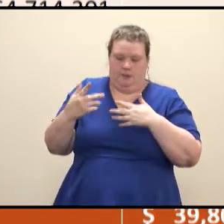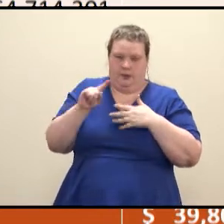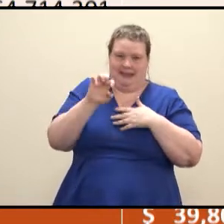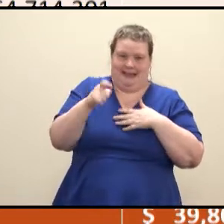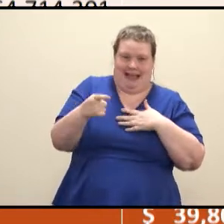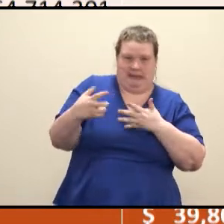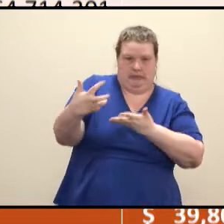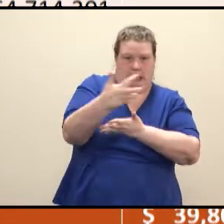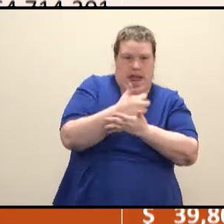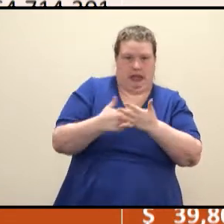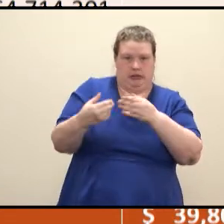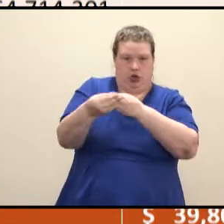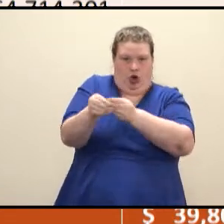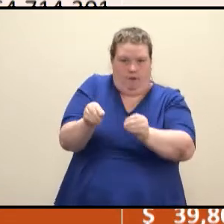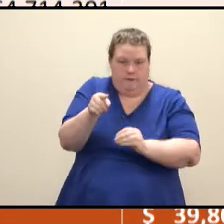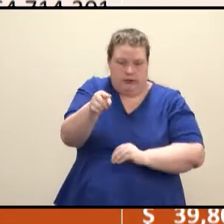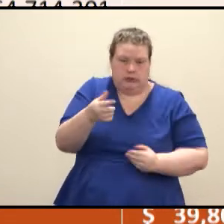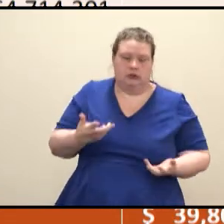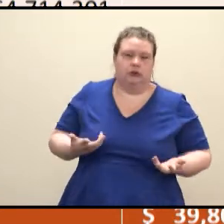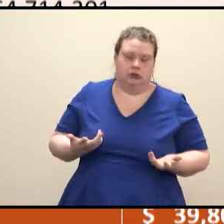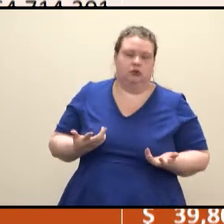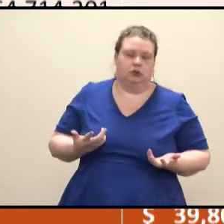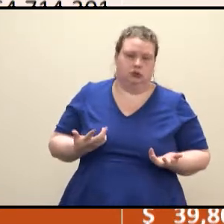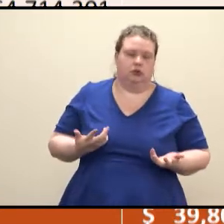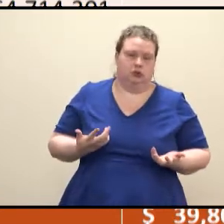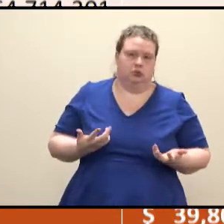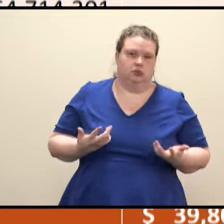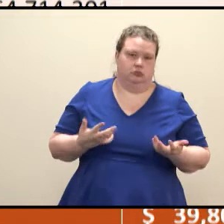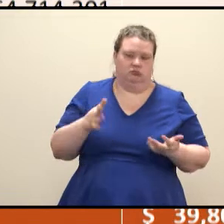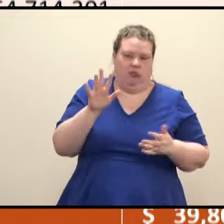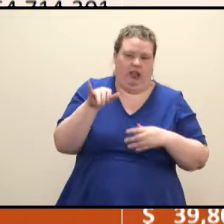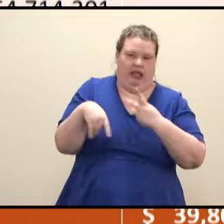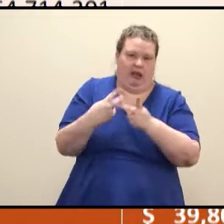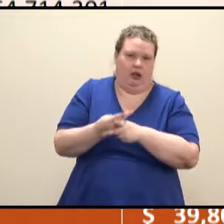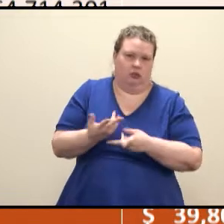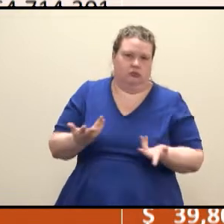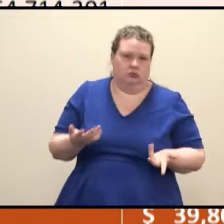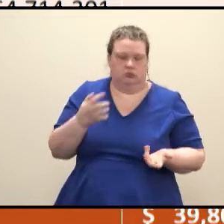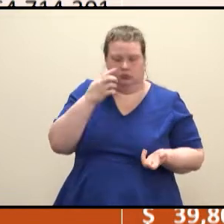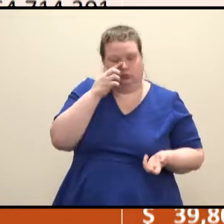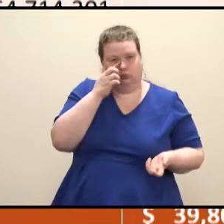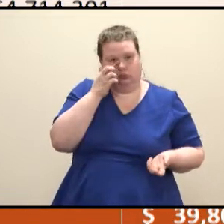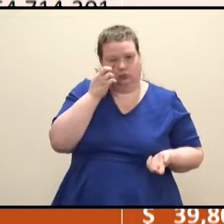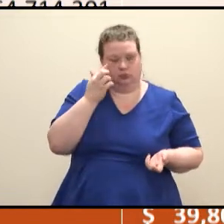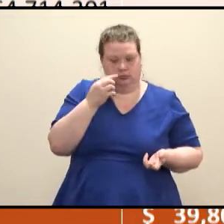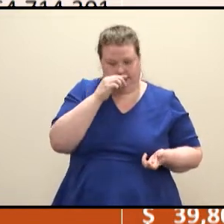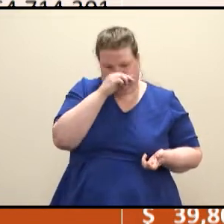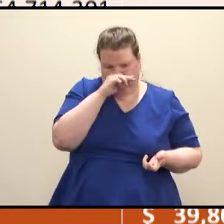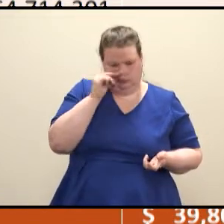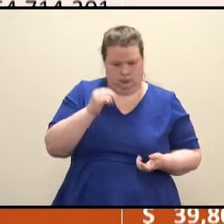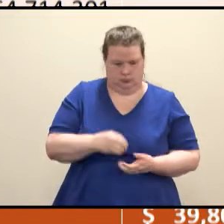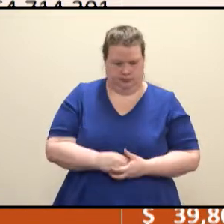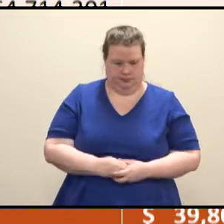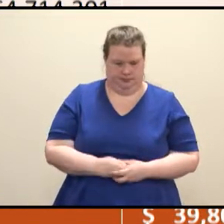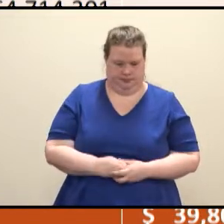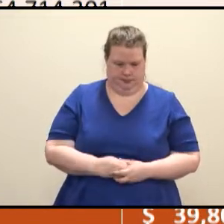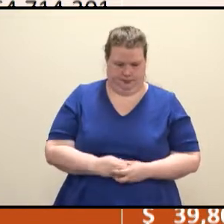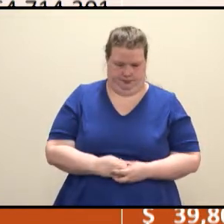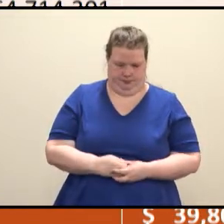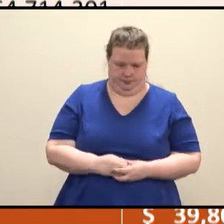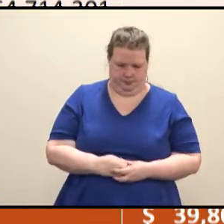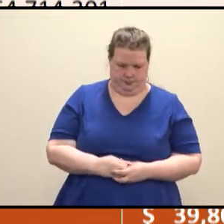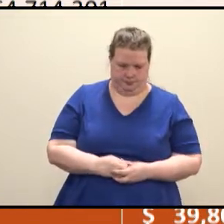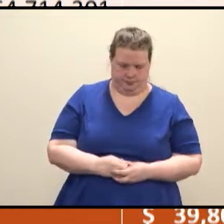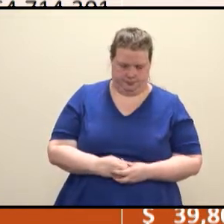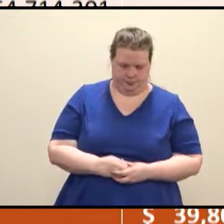tax collection office. So we've got a few of those kinds of things in there, but I've gone through and calculated most of